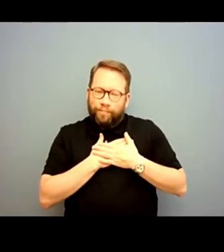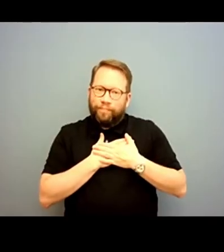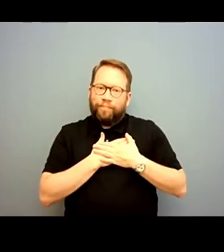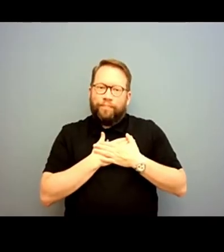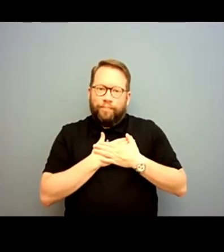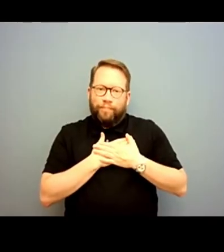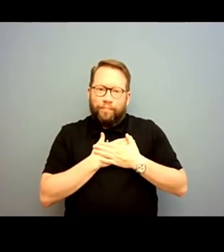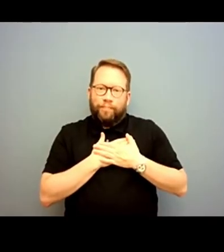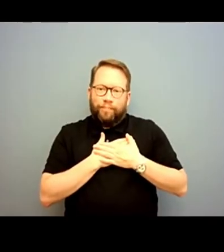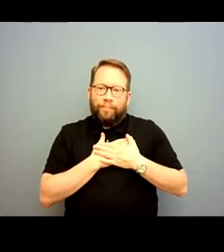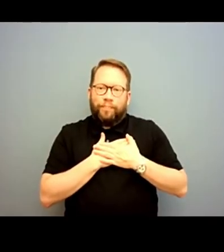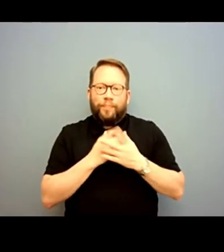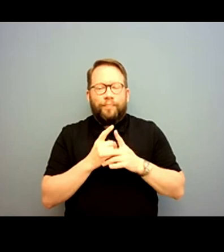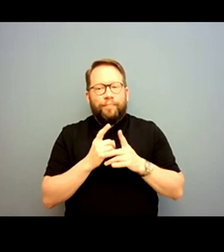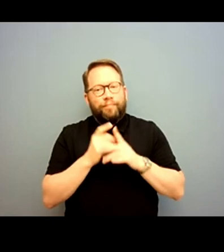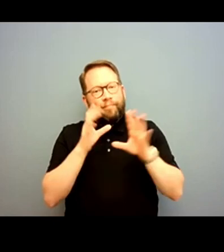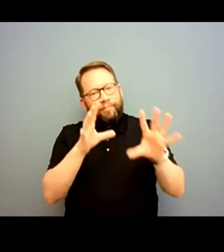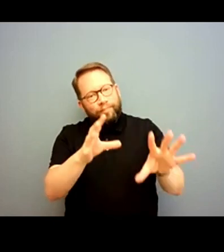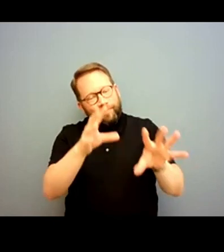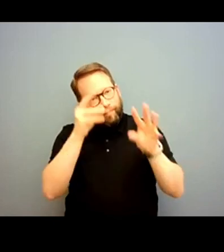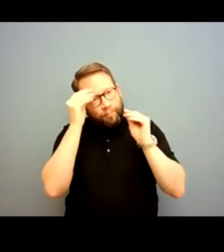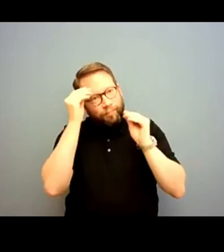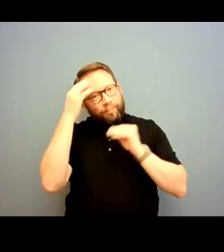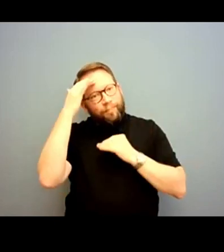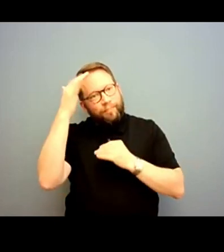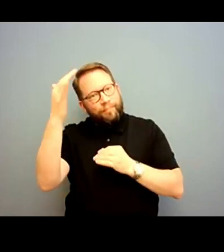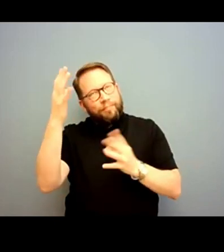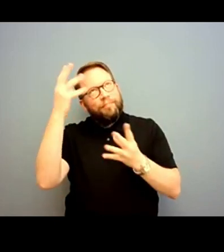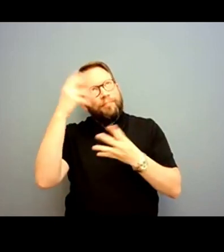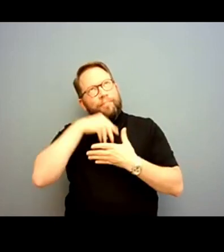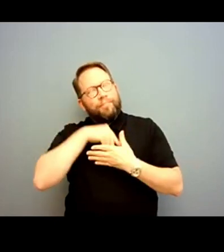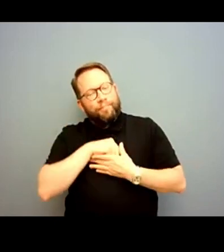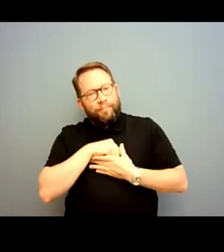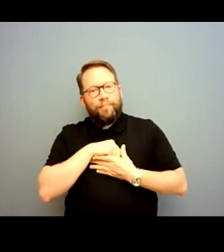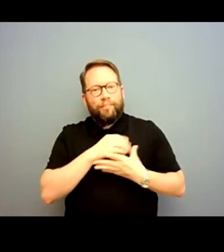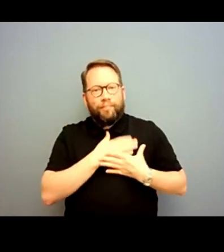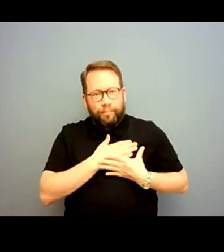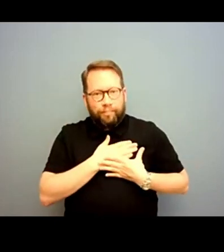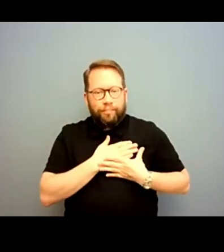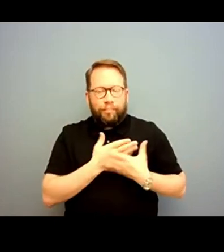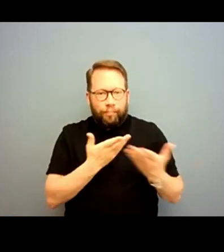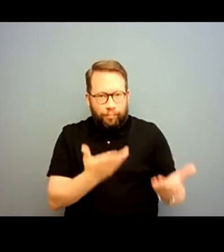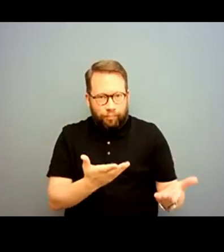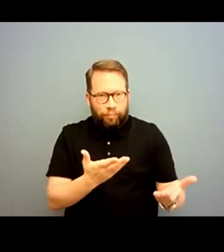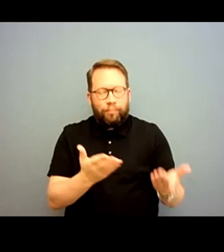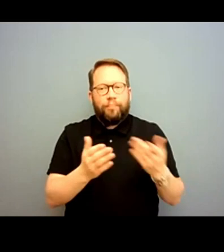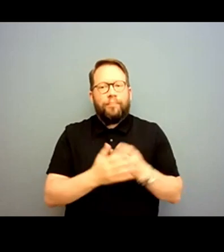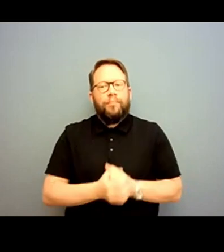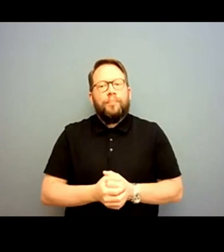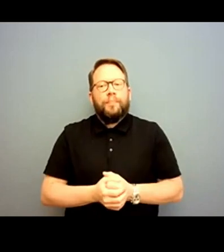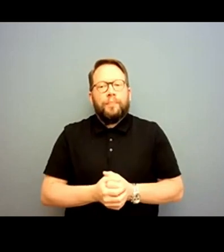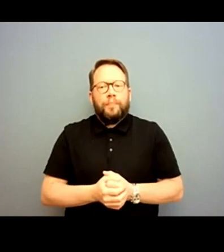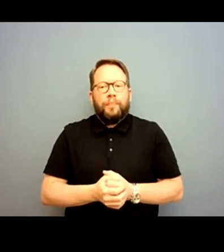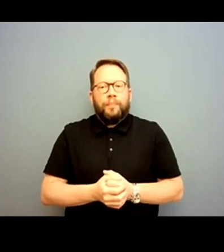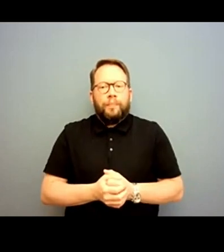Now it's my pleasure, a little bit early, but I know that you're with us, Paula, to leave the word to the